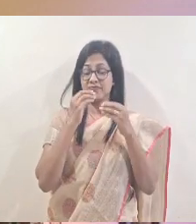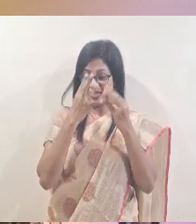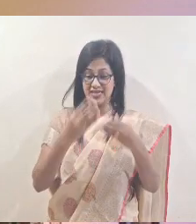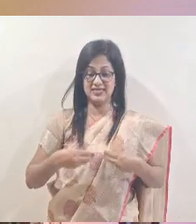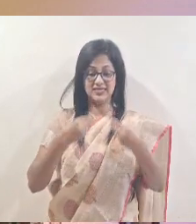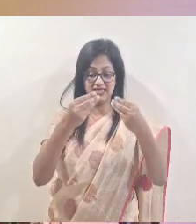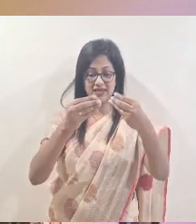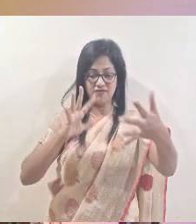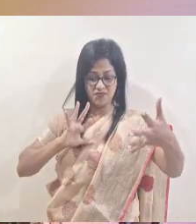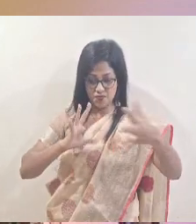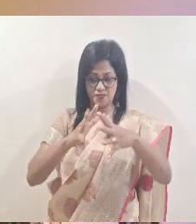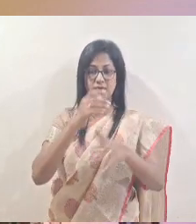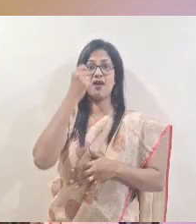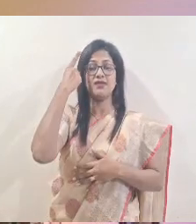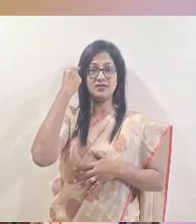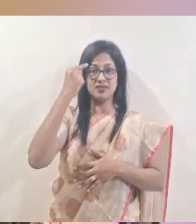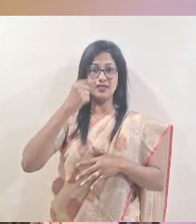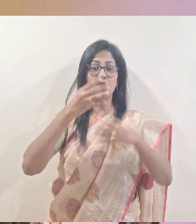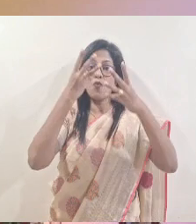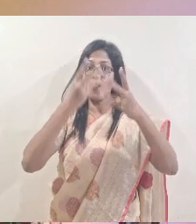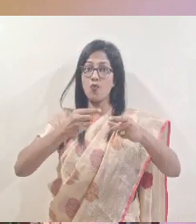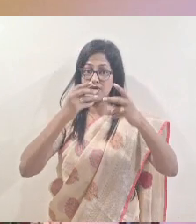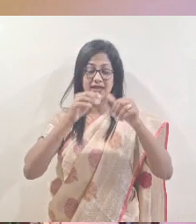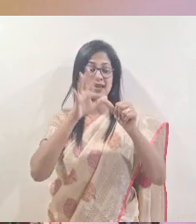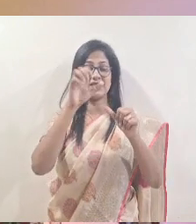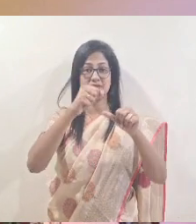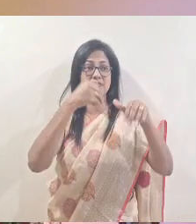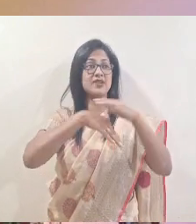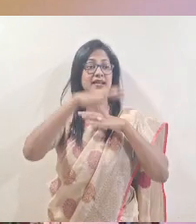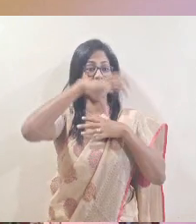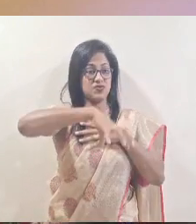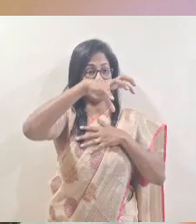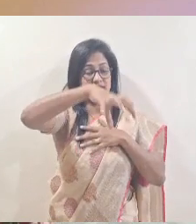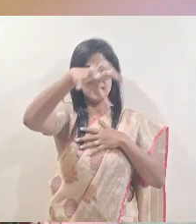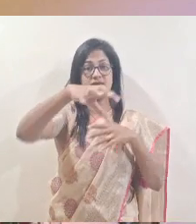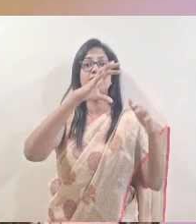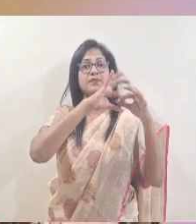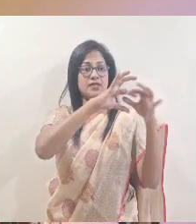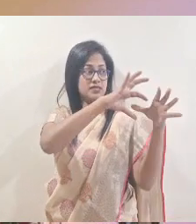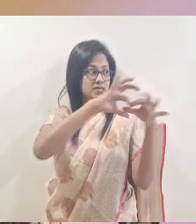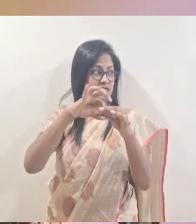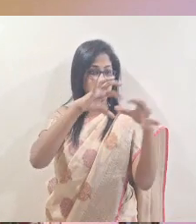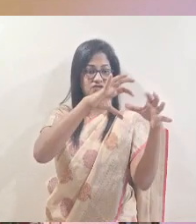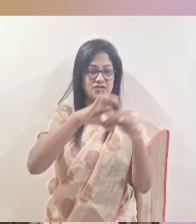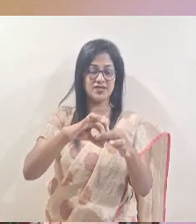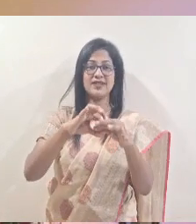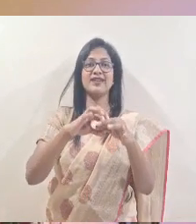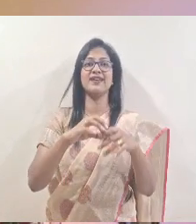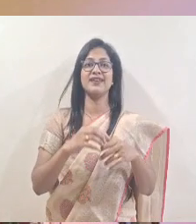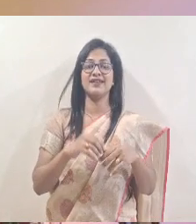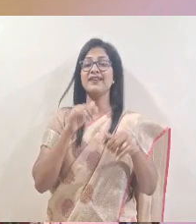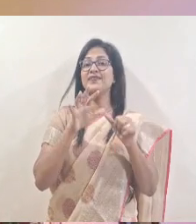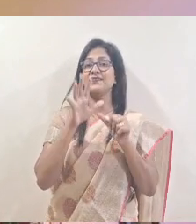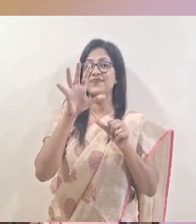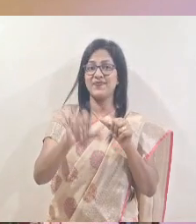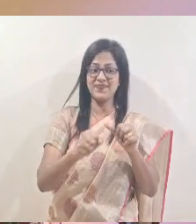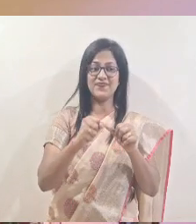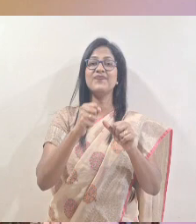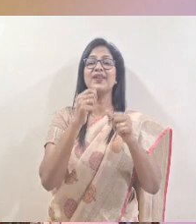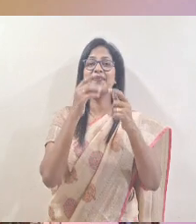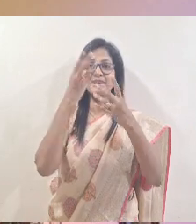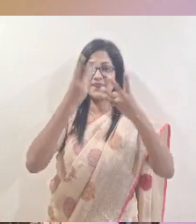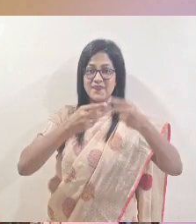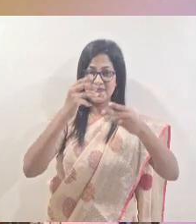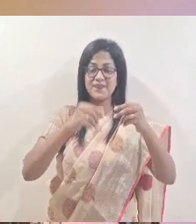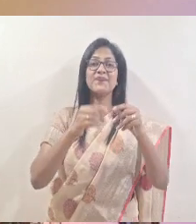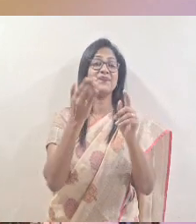to make it easy to comprehend, we have quantified the accessibility of various terminals and its connection. As a first step, the accessibility of individual